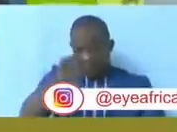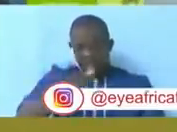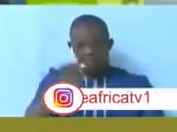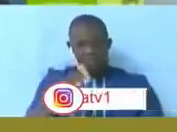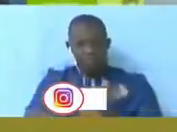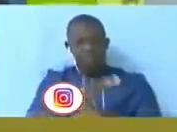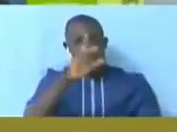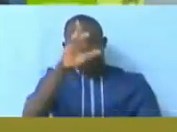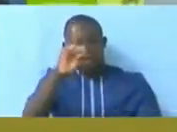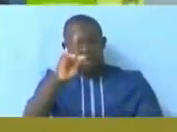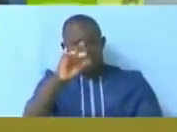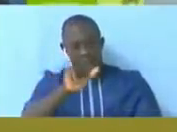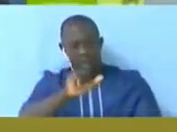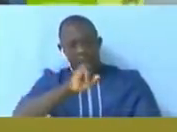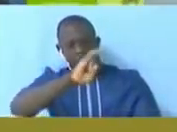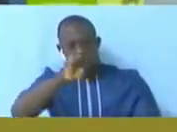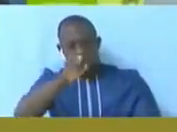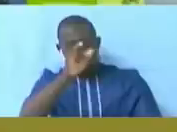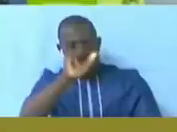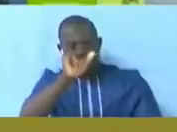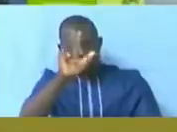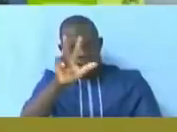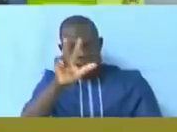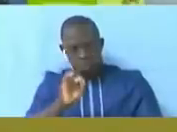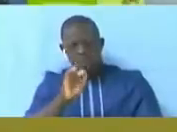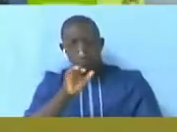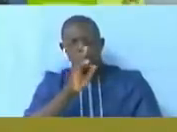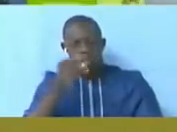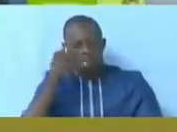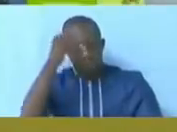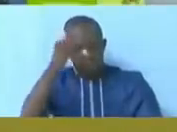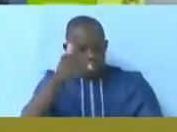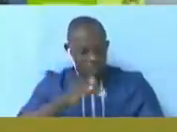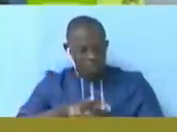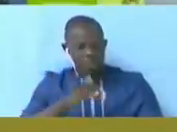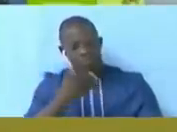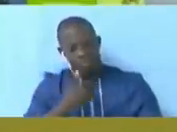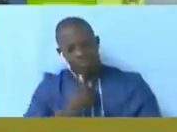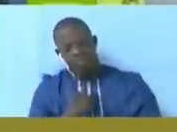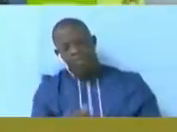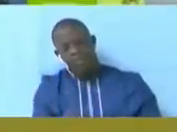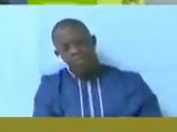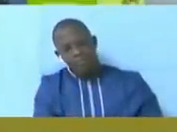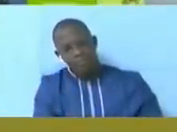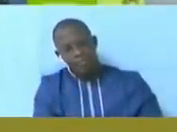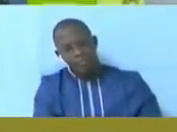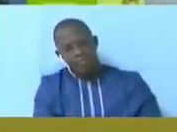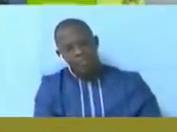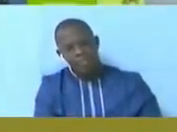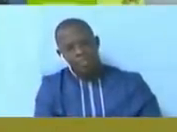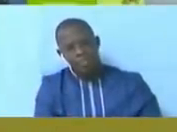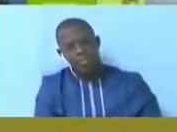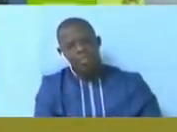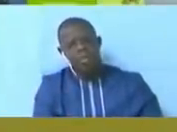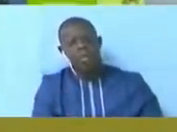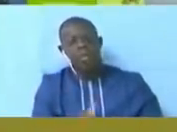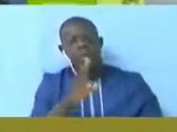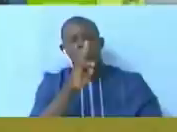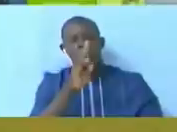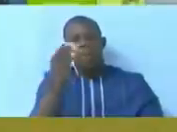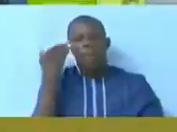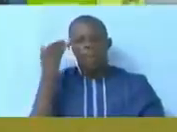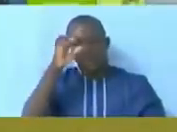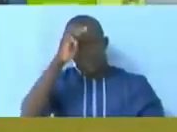nam bolongo kono wosilo nseita nang kafume ye DA Jao wole kumandi telefono to. And that's the former minister